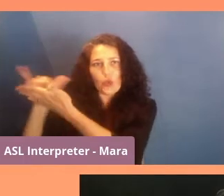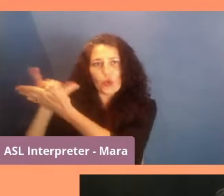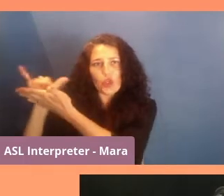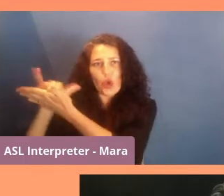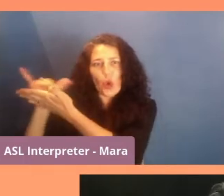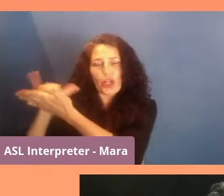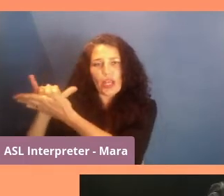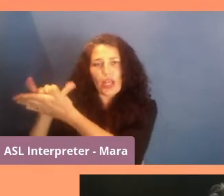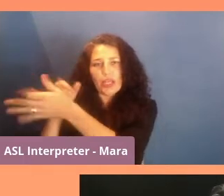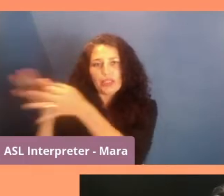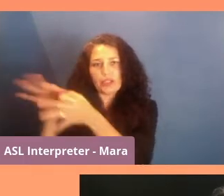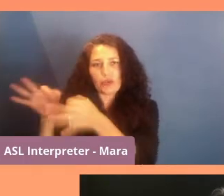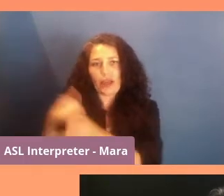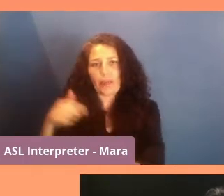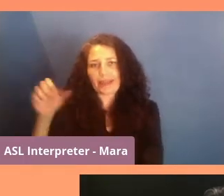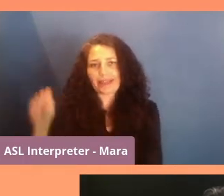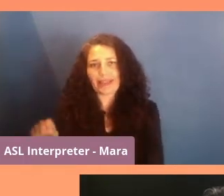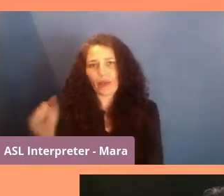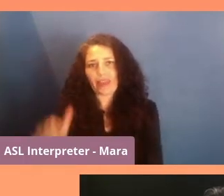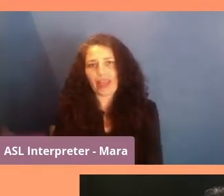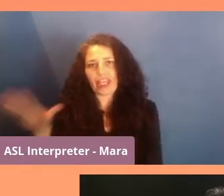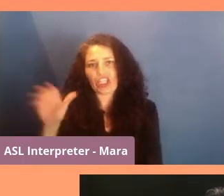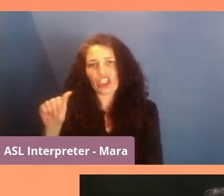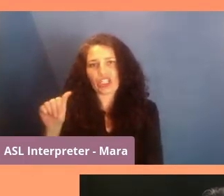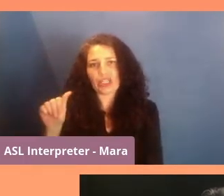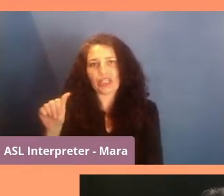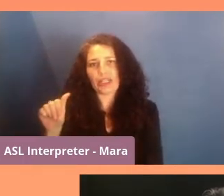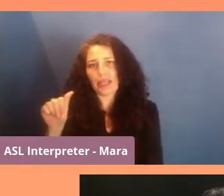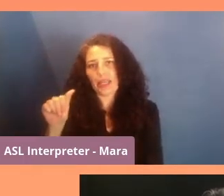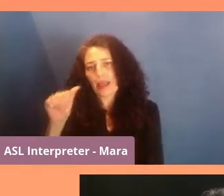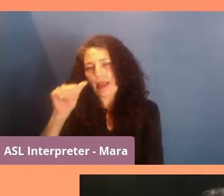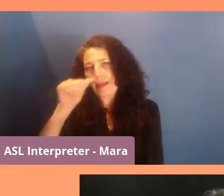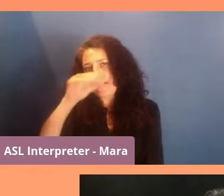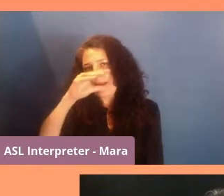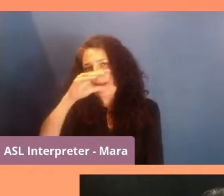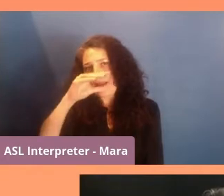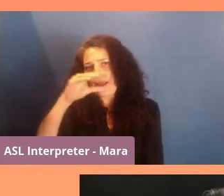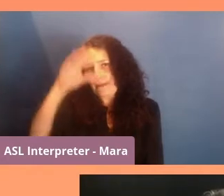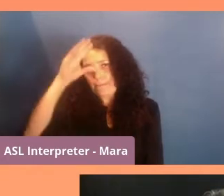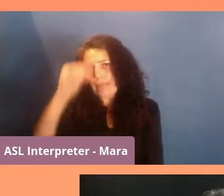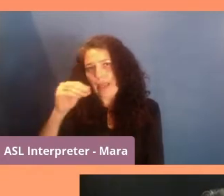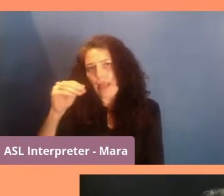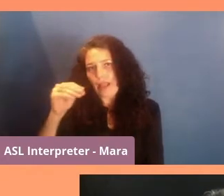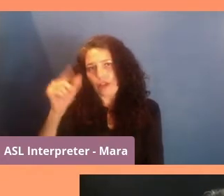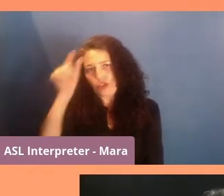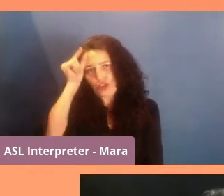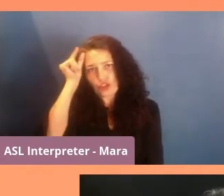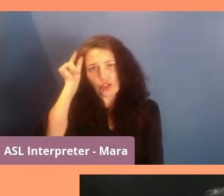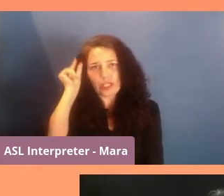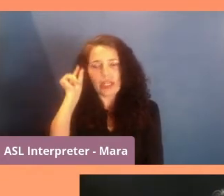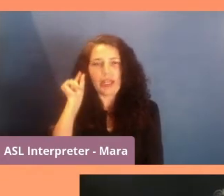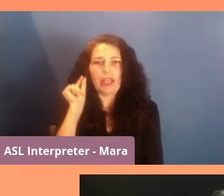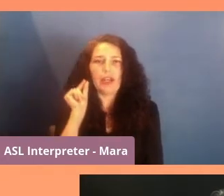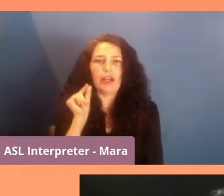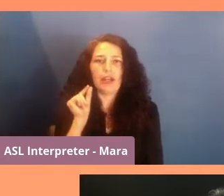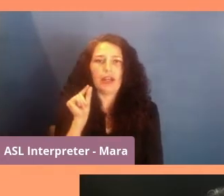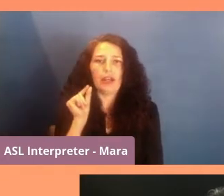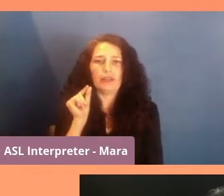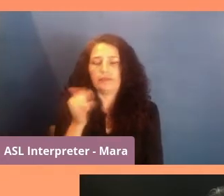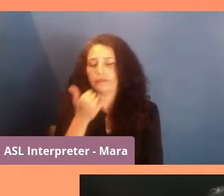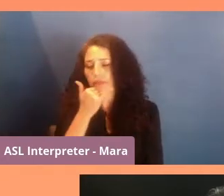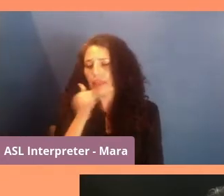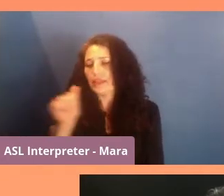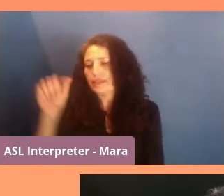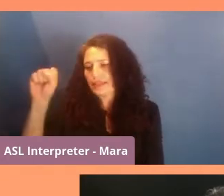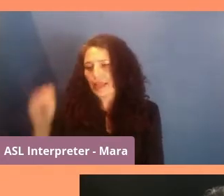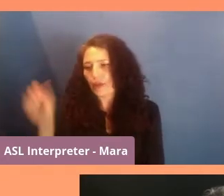describe myself, I'm a South Asian male with short hair, wearing a black t-shirt in a studio with a black background behind